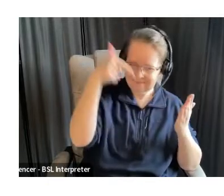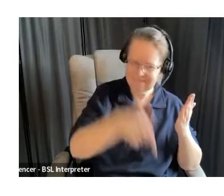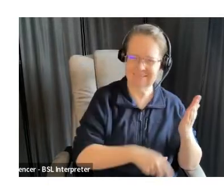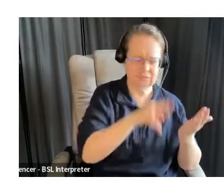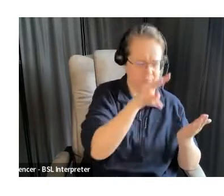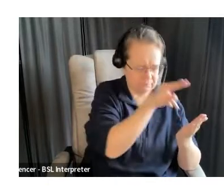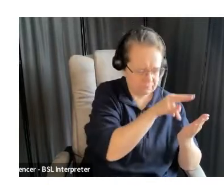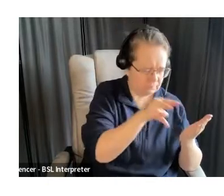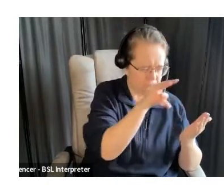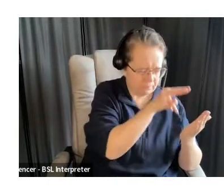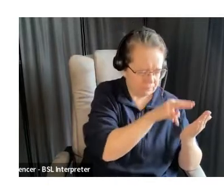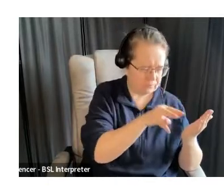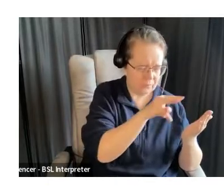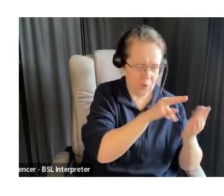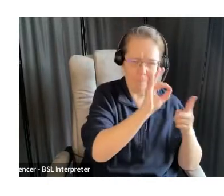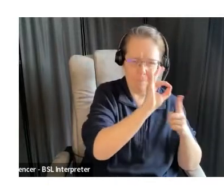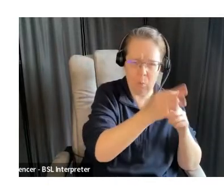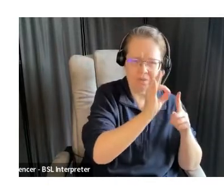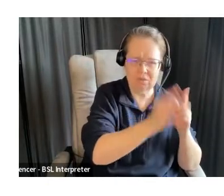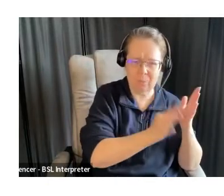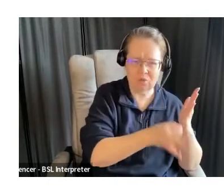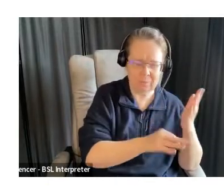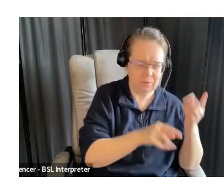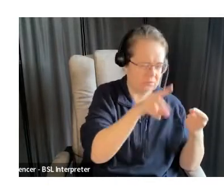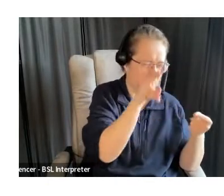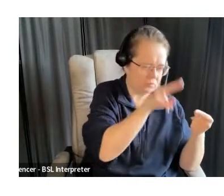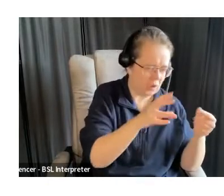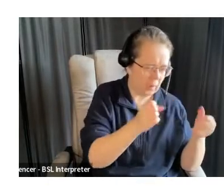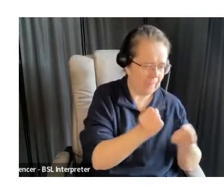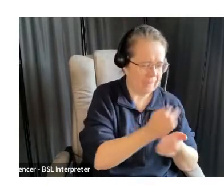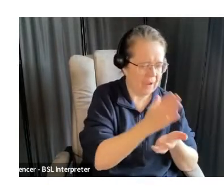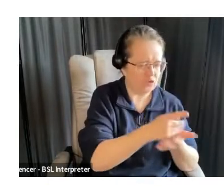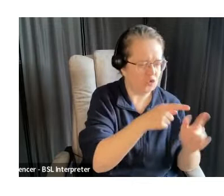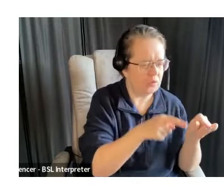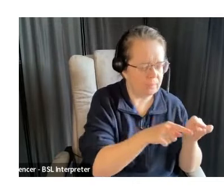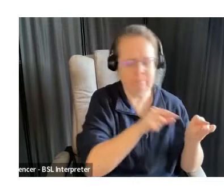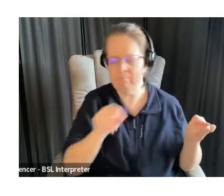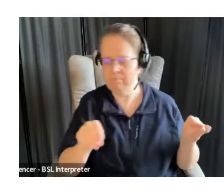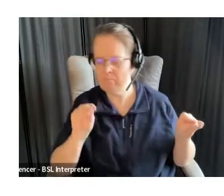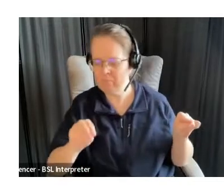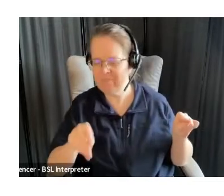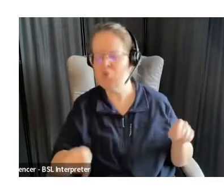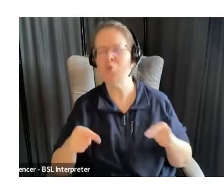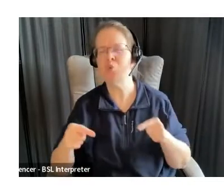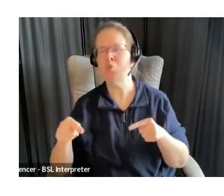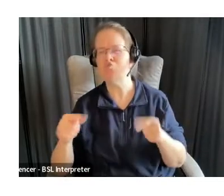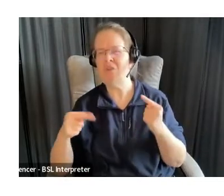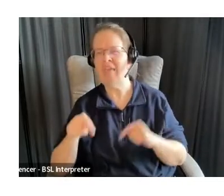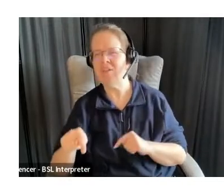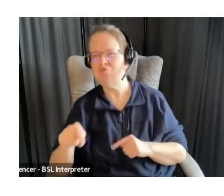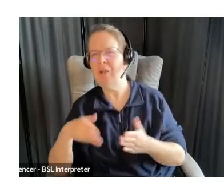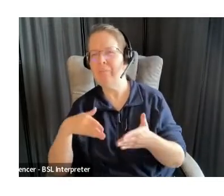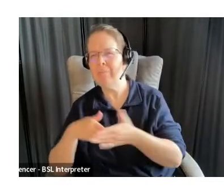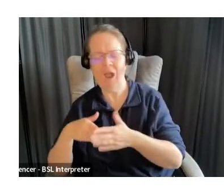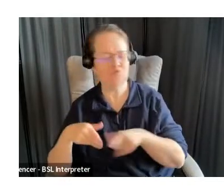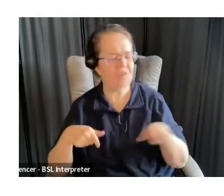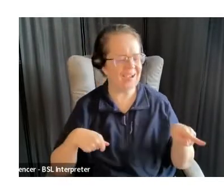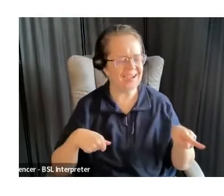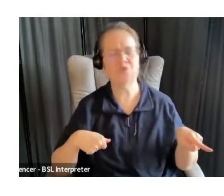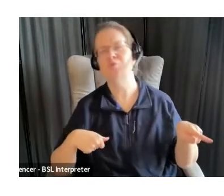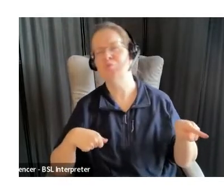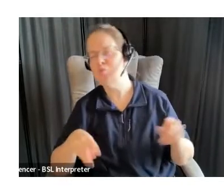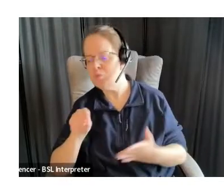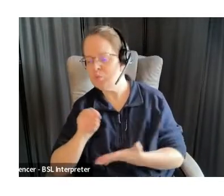through the bullet points, the different sections. Make a list of the challenges or the barriers that you feel you might